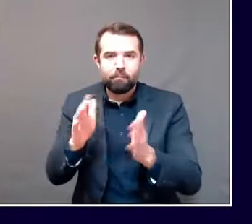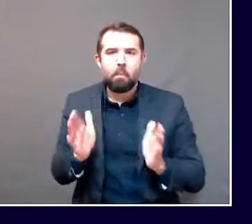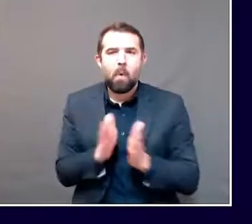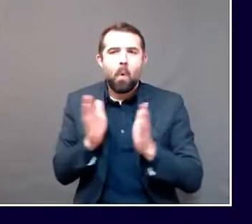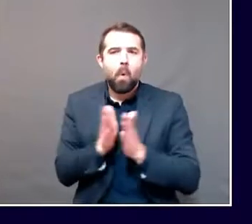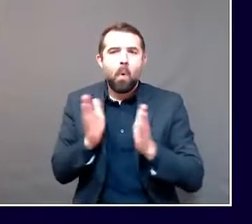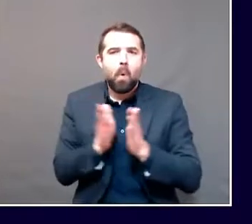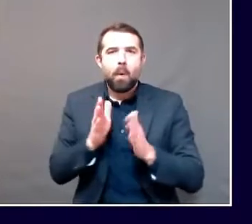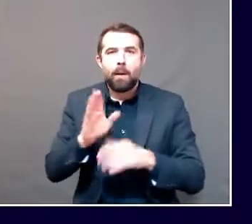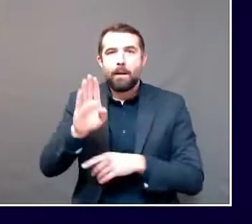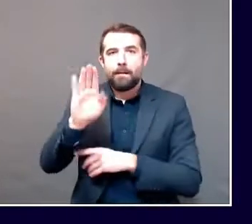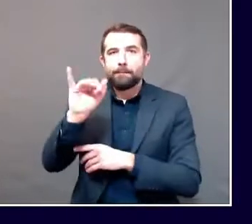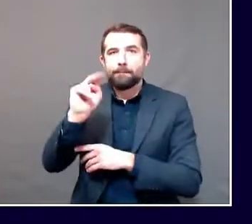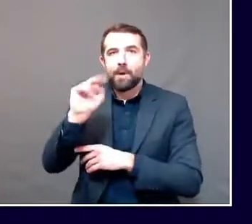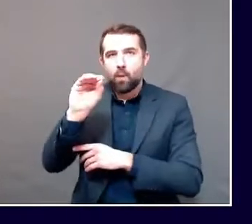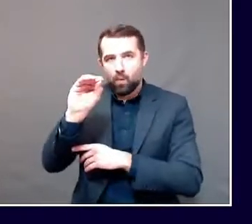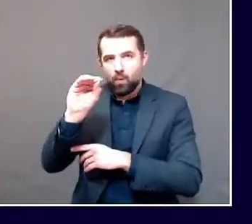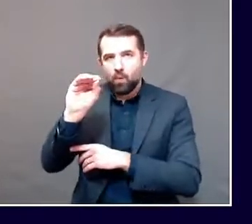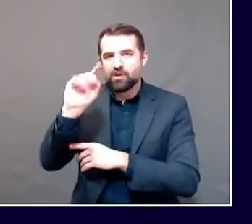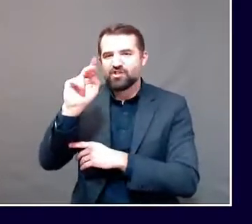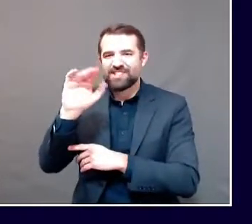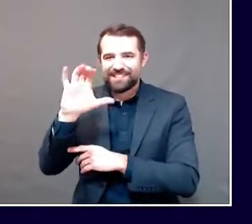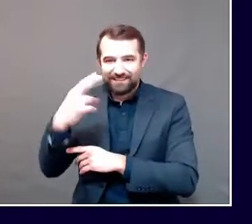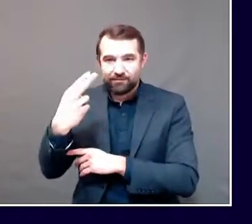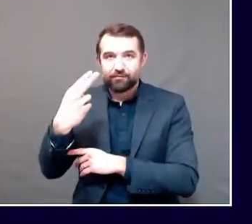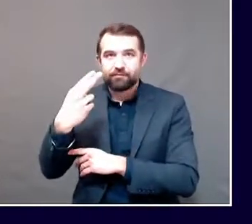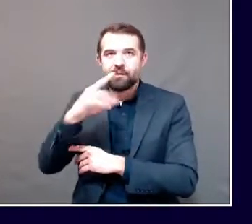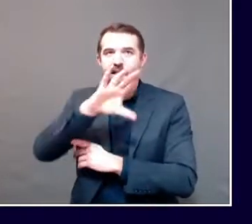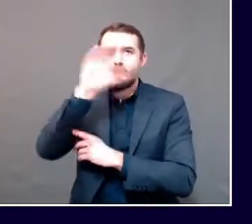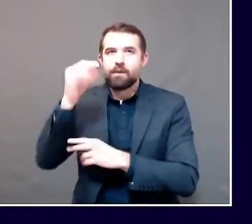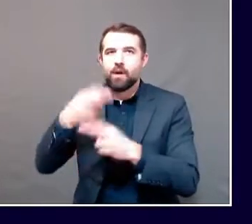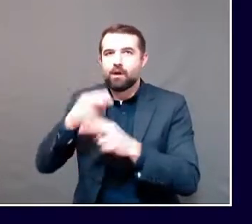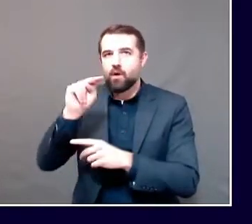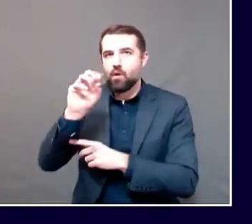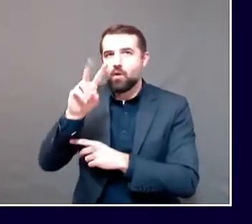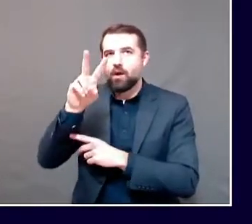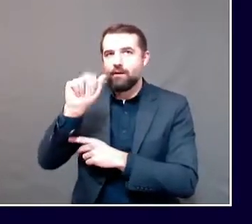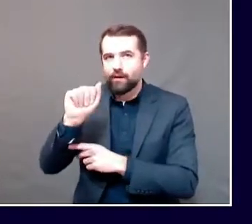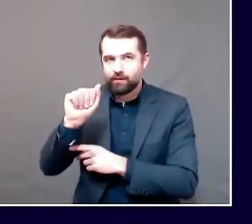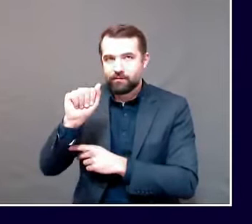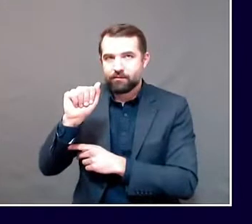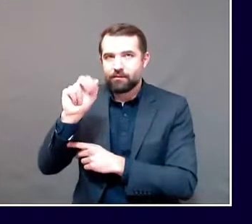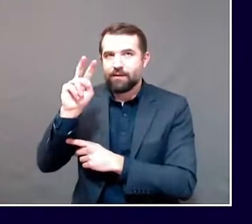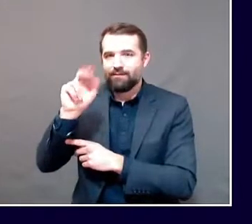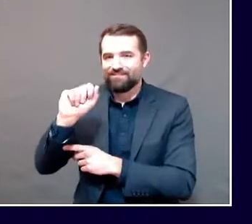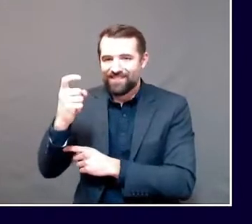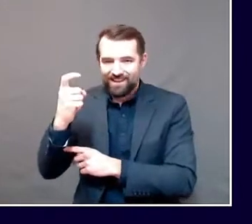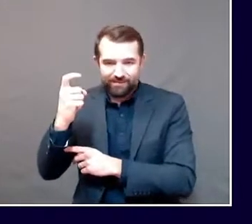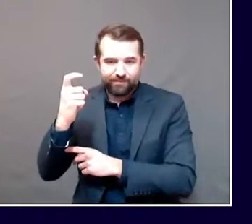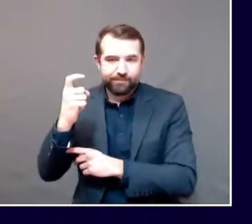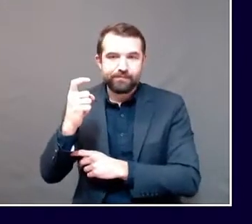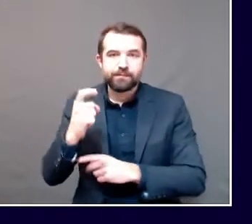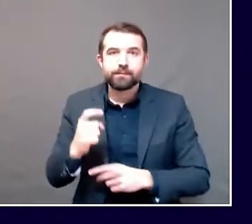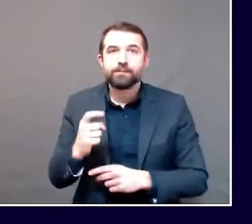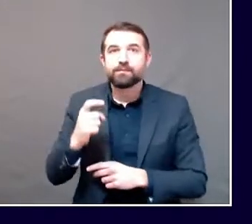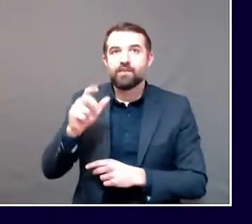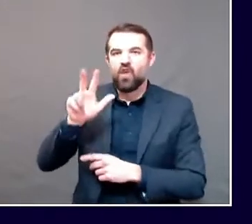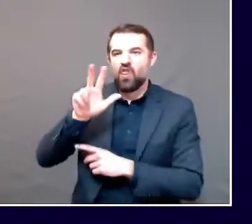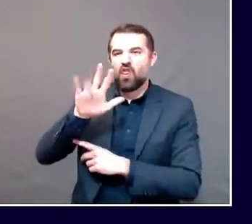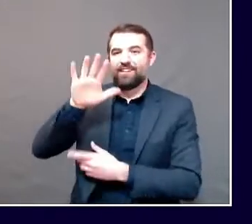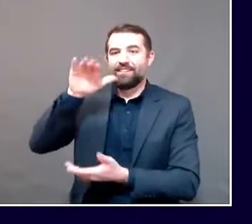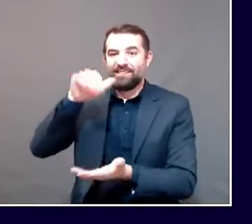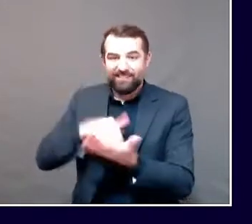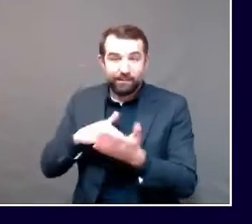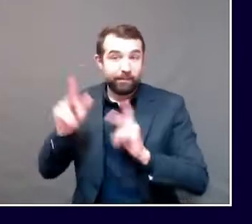Novavax. Their vaccine has currently enrolled about 45,000 people. It too requires 2